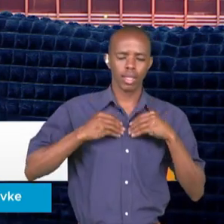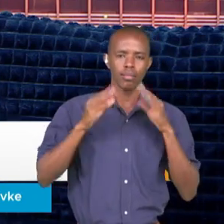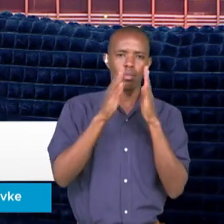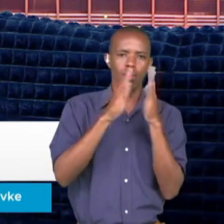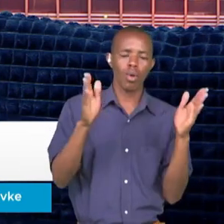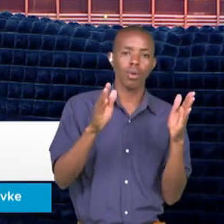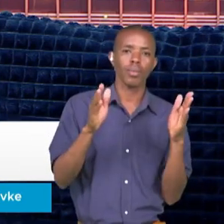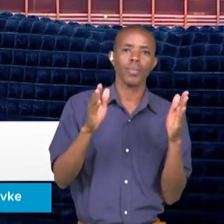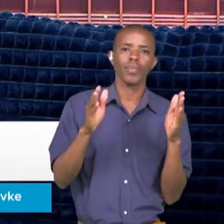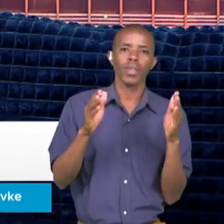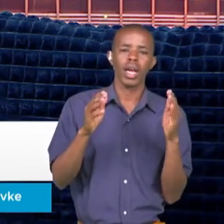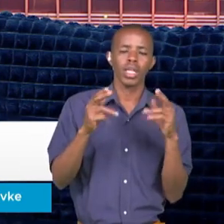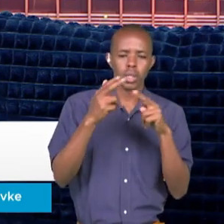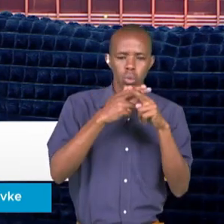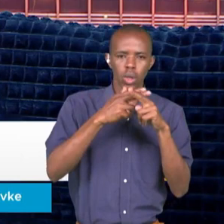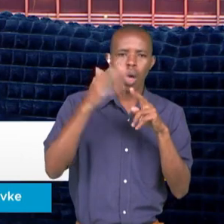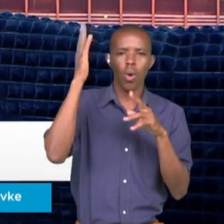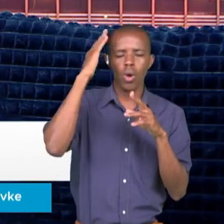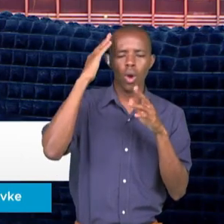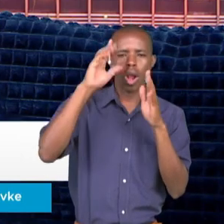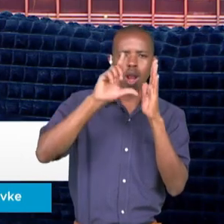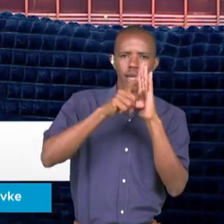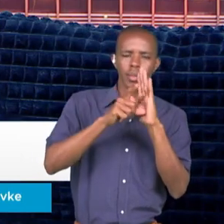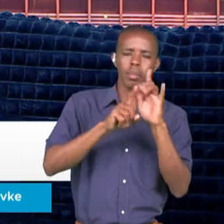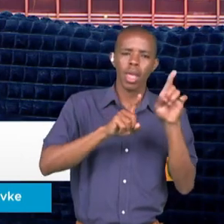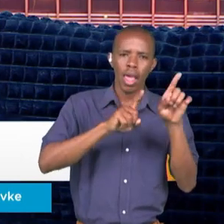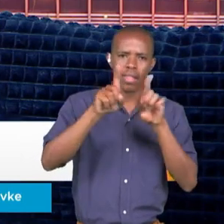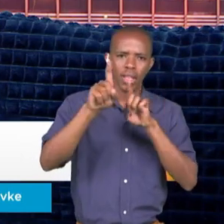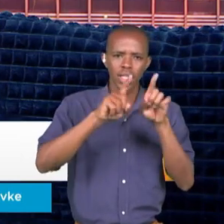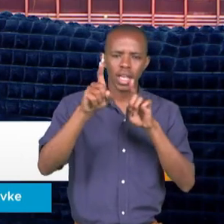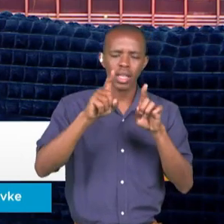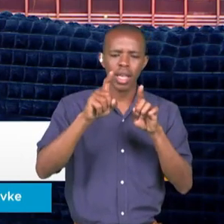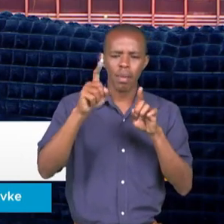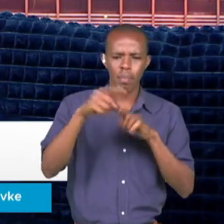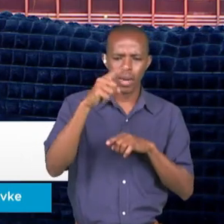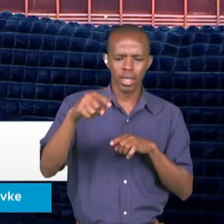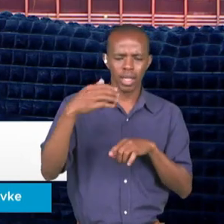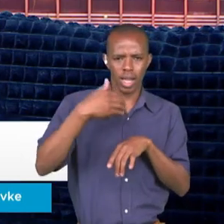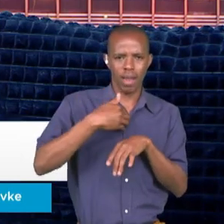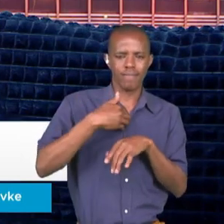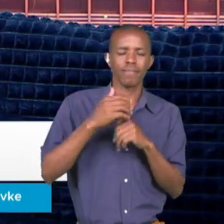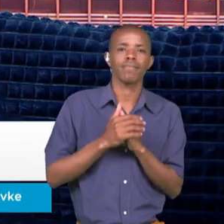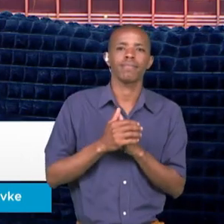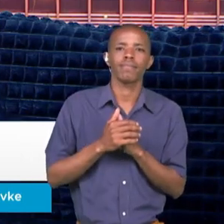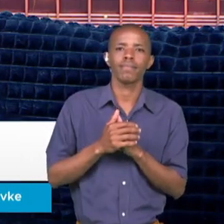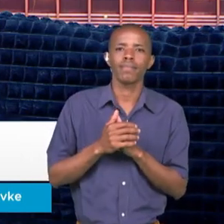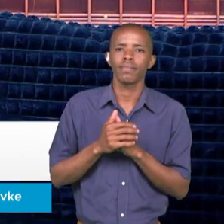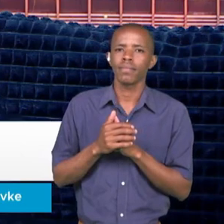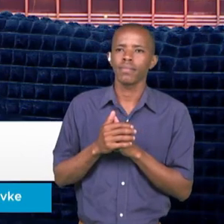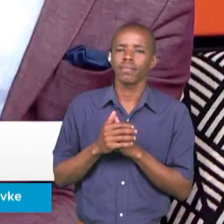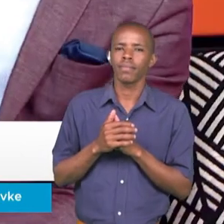And sooner or later, they realize in the middle of the journey that they made some mistakes along the way. Absolutely. Yes. Absolutely.